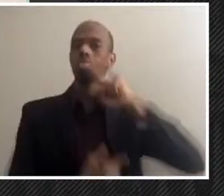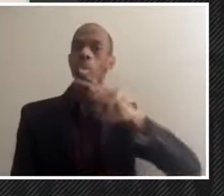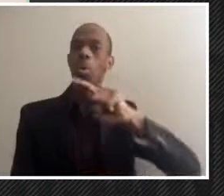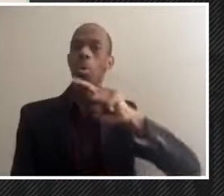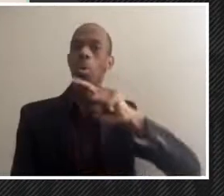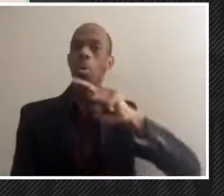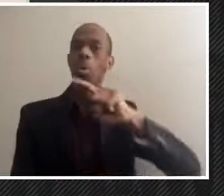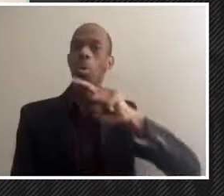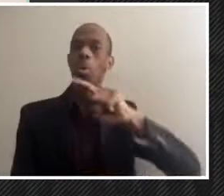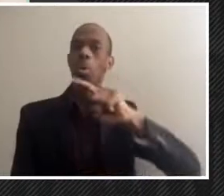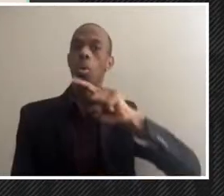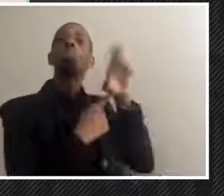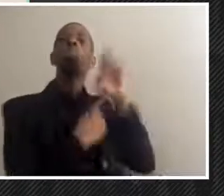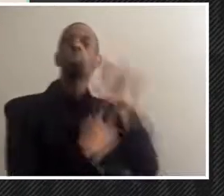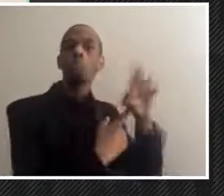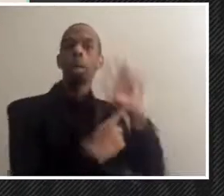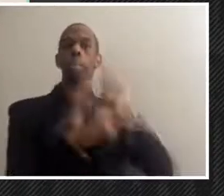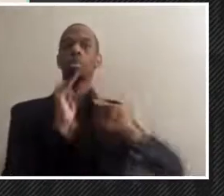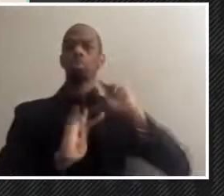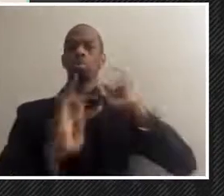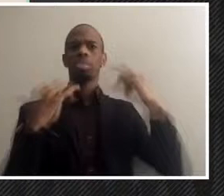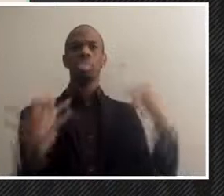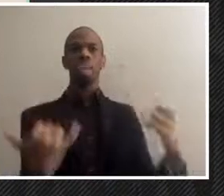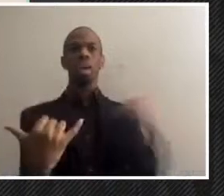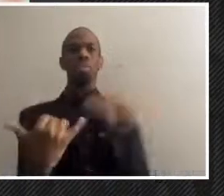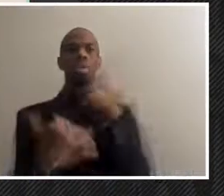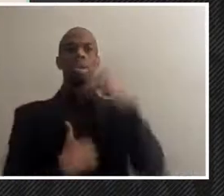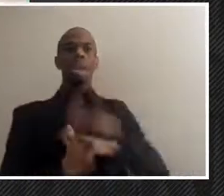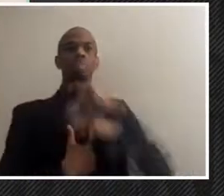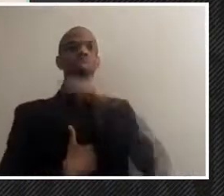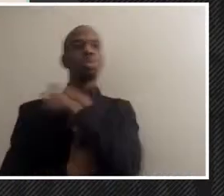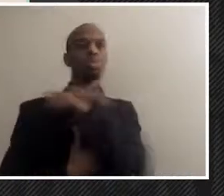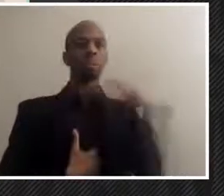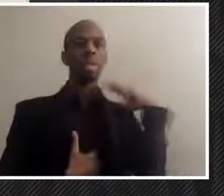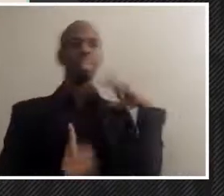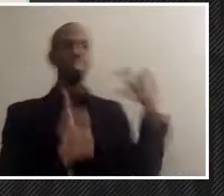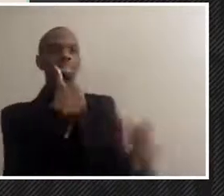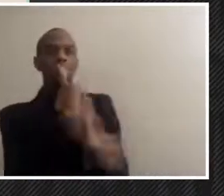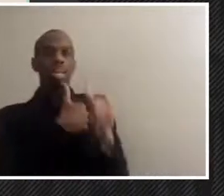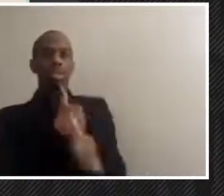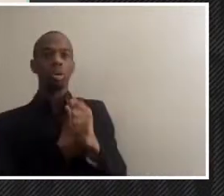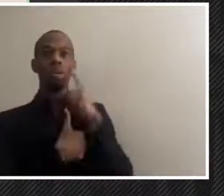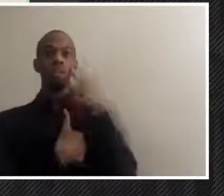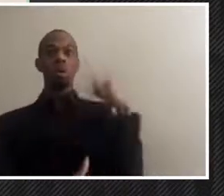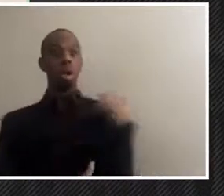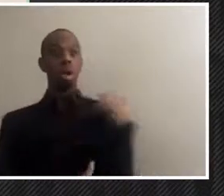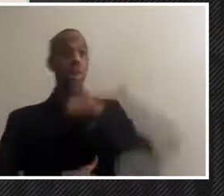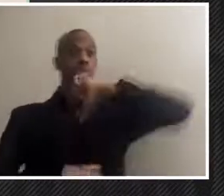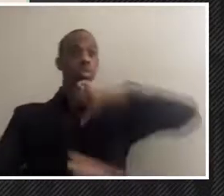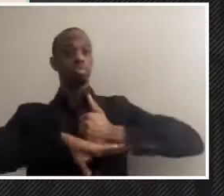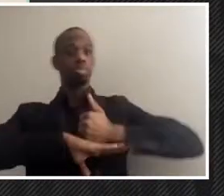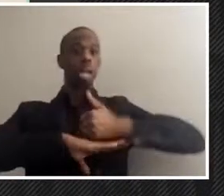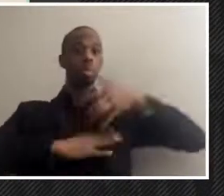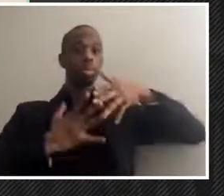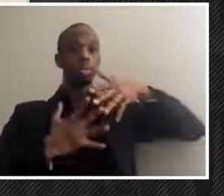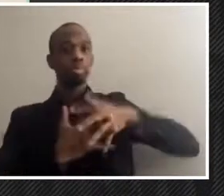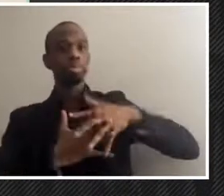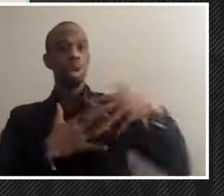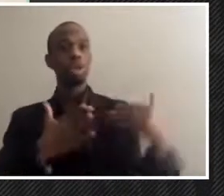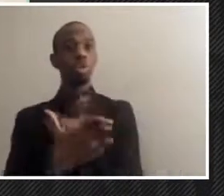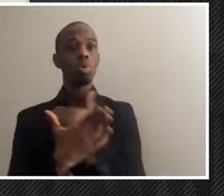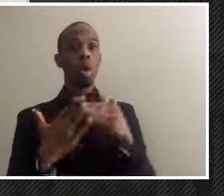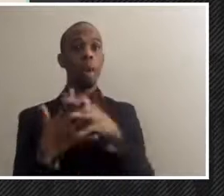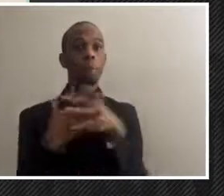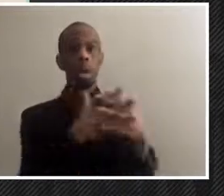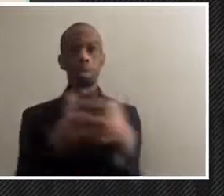in full. We don't owe any more. But this is the work of the folks who said, especially during the summer,